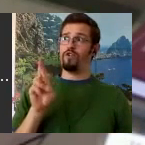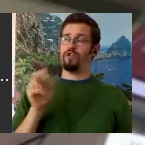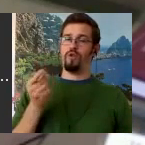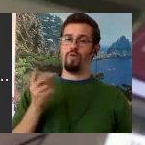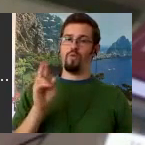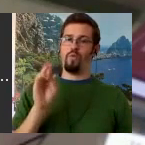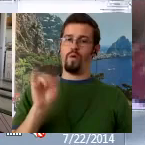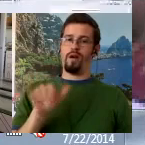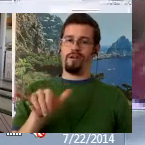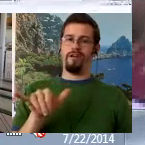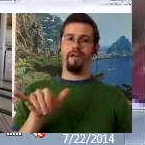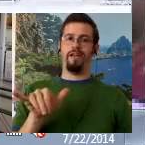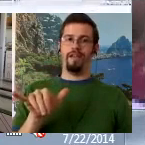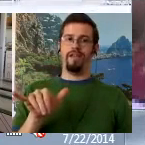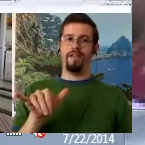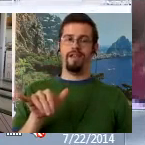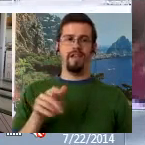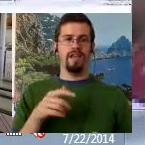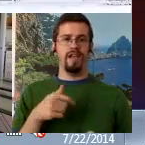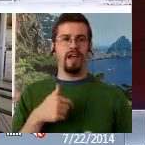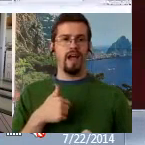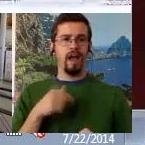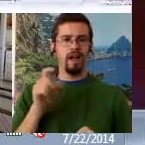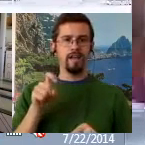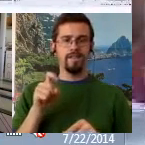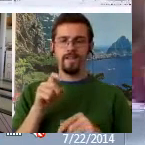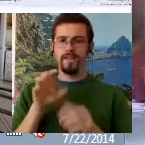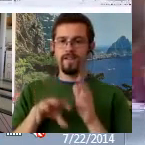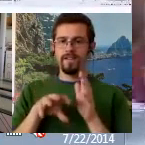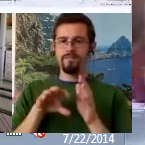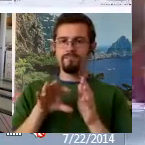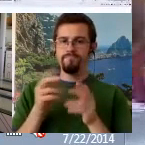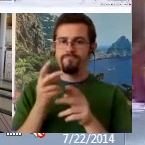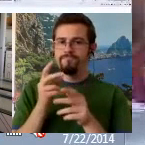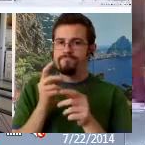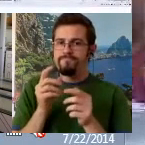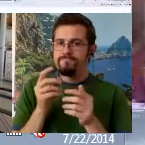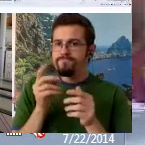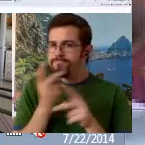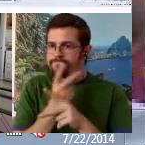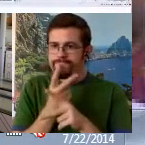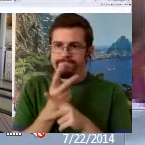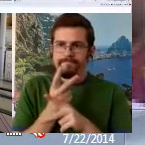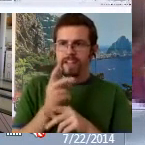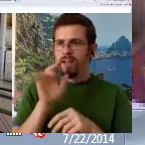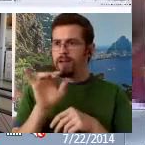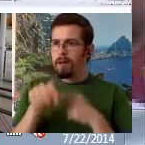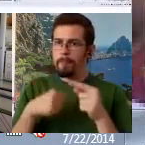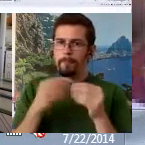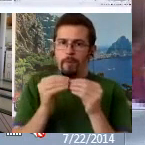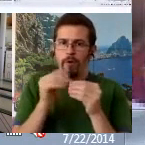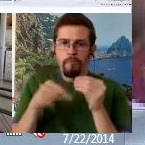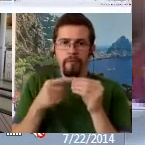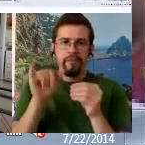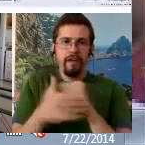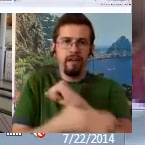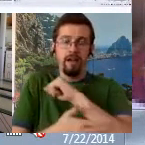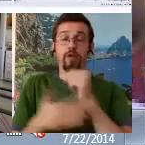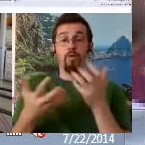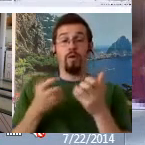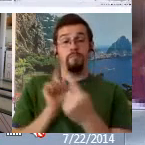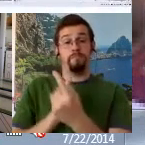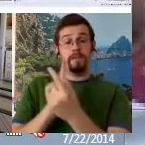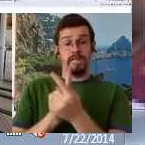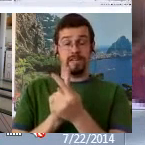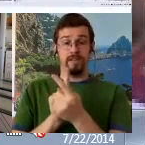Uruguay. Someday I'll have to learn about it, and I hope we can meet Eduardo at some point. I noticed, Steve, that you've moved